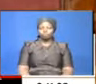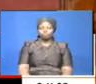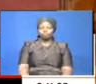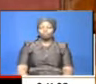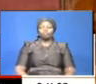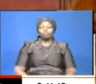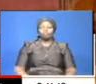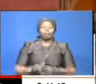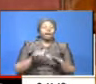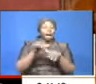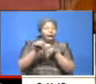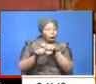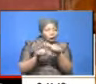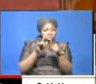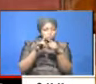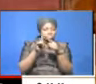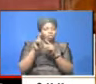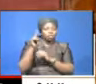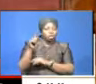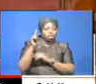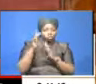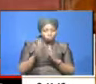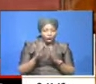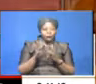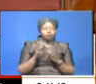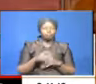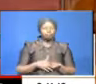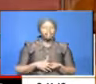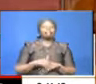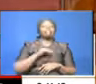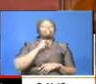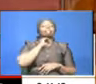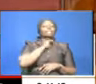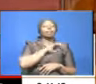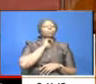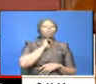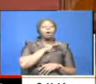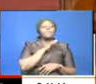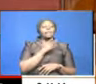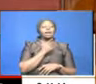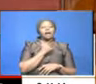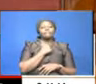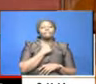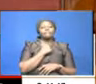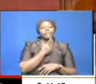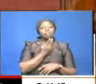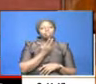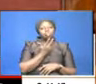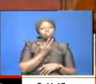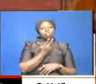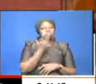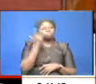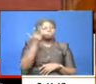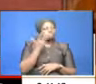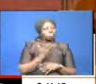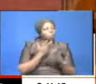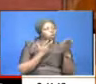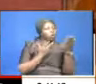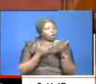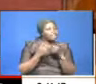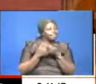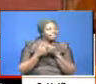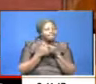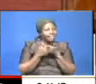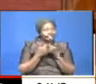According to counsel, the complaint as drawn only challenges the disqualification of